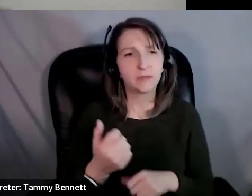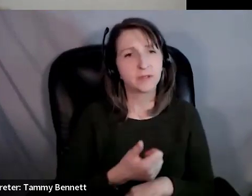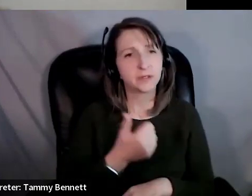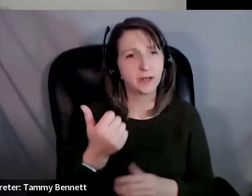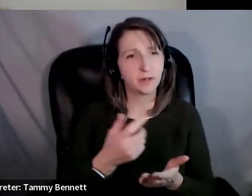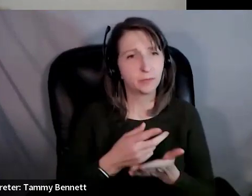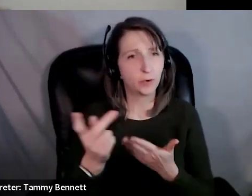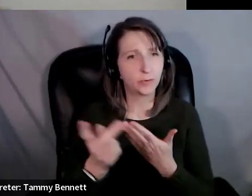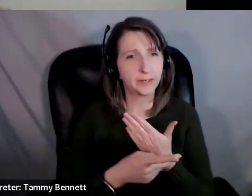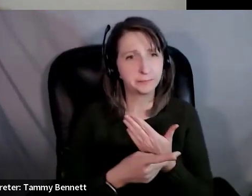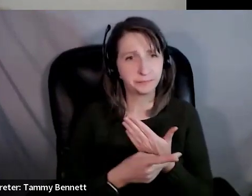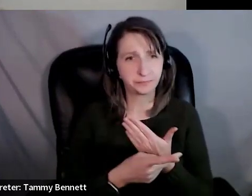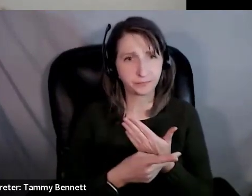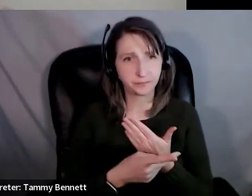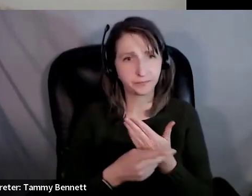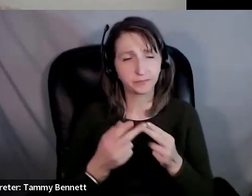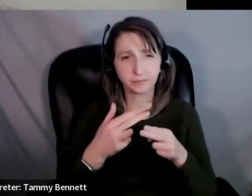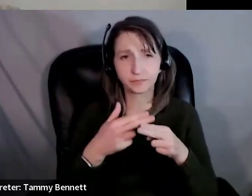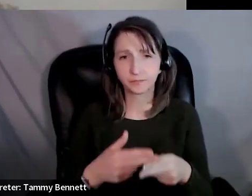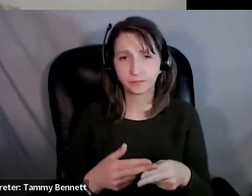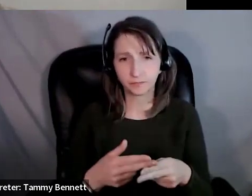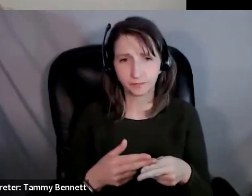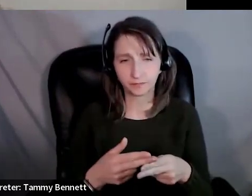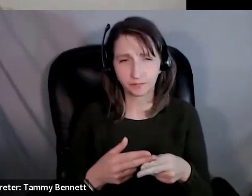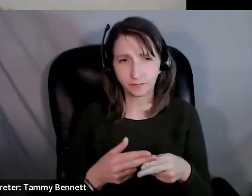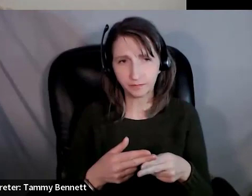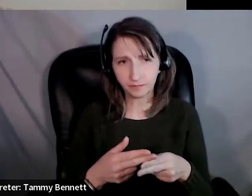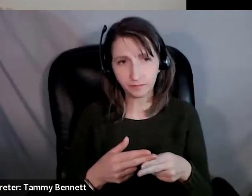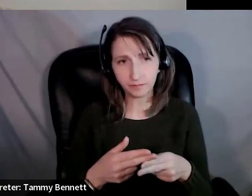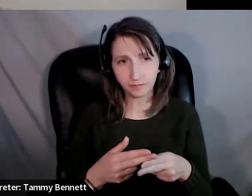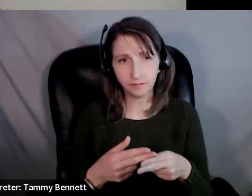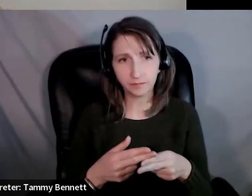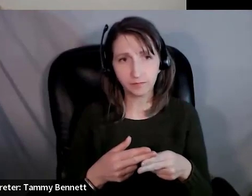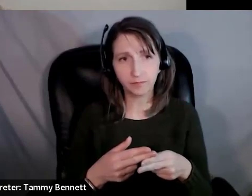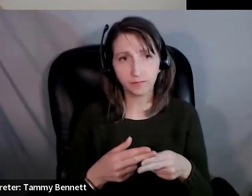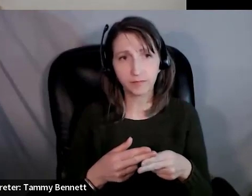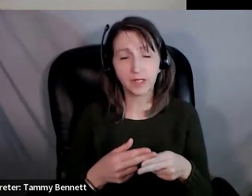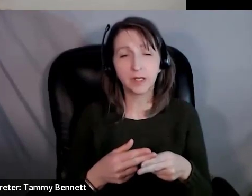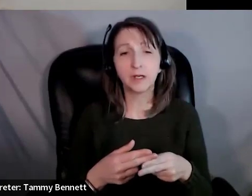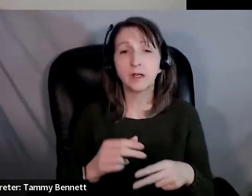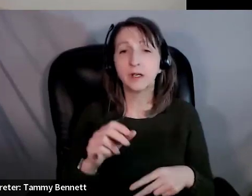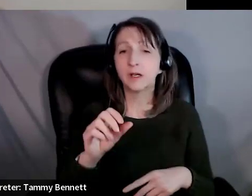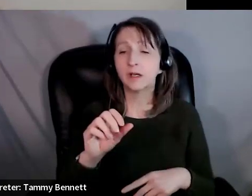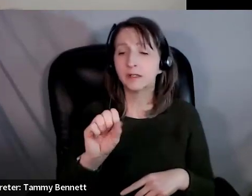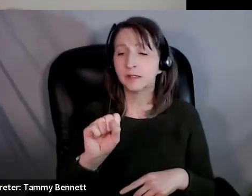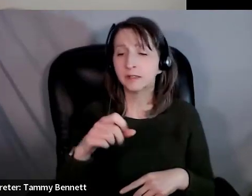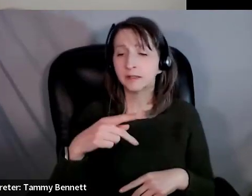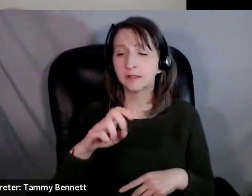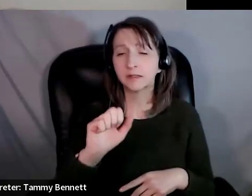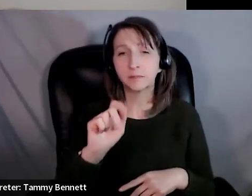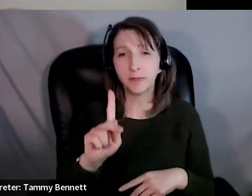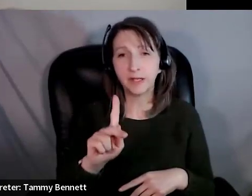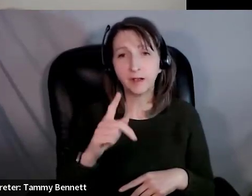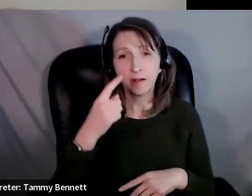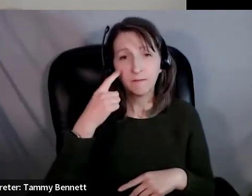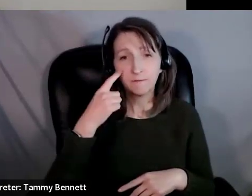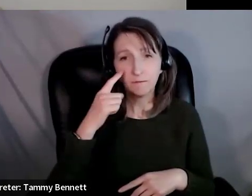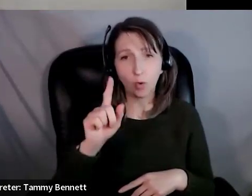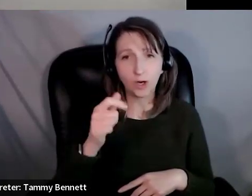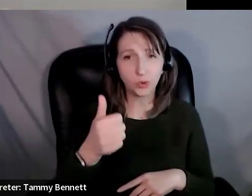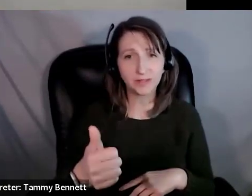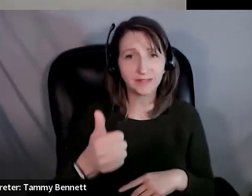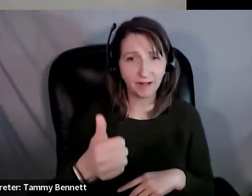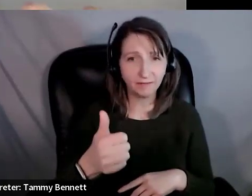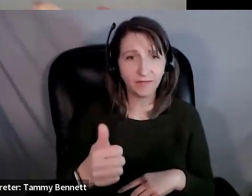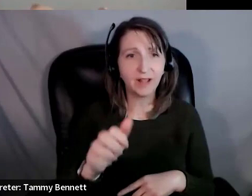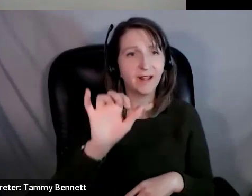um, it's called speak for yourself, which I really, really like. Um, I feel like it's